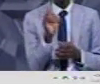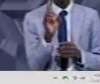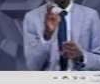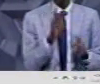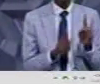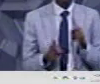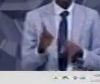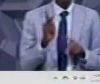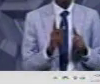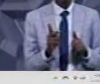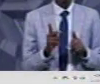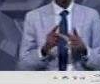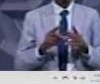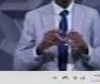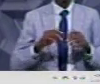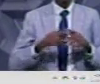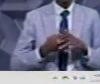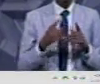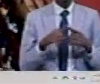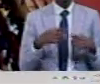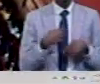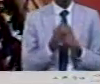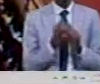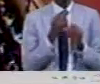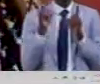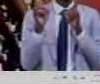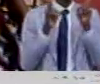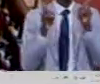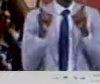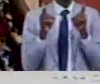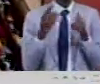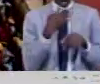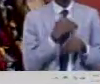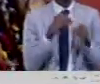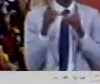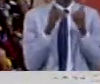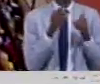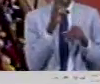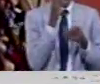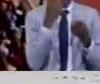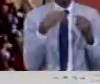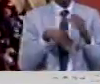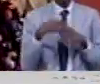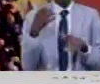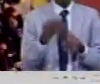you are one of them, can you shout stars?